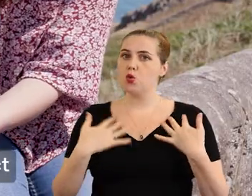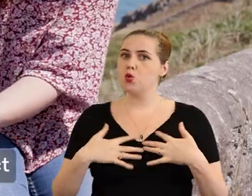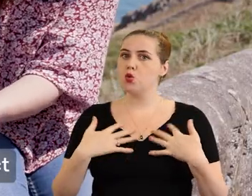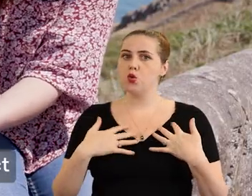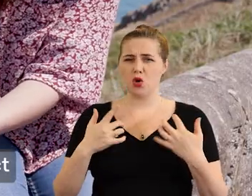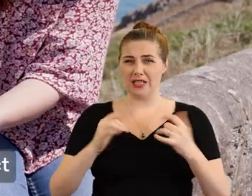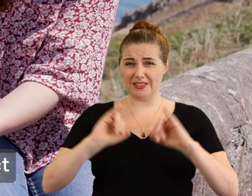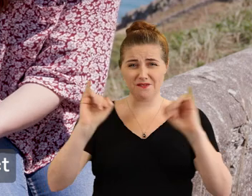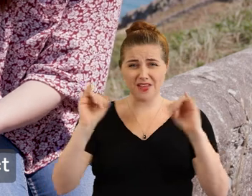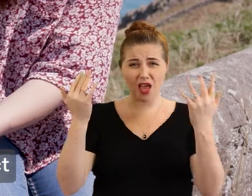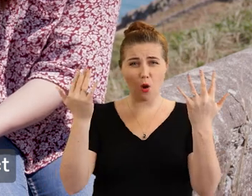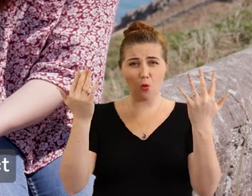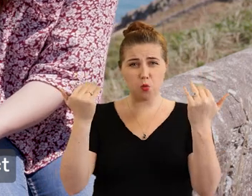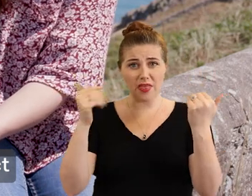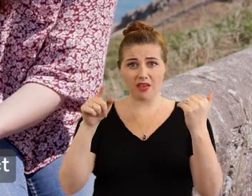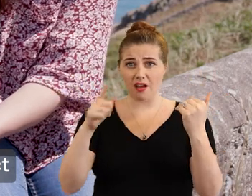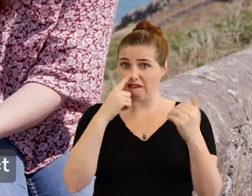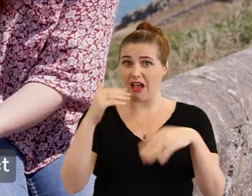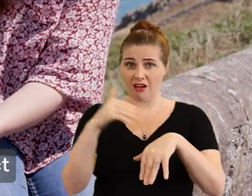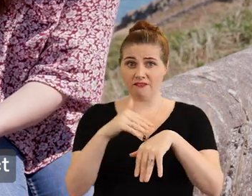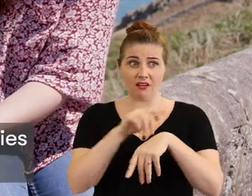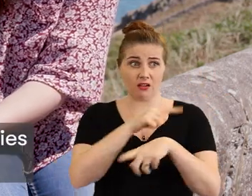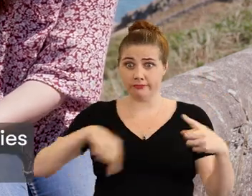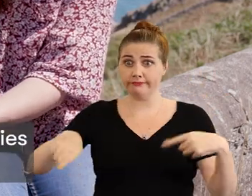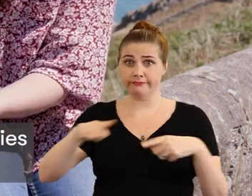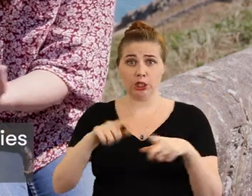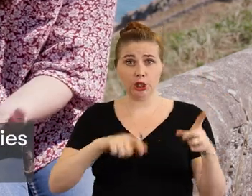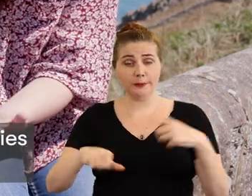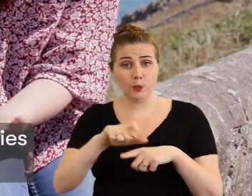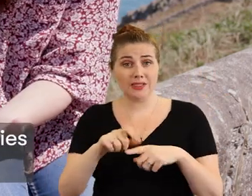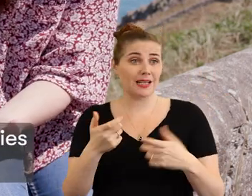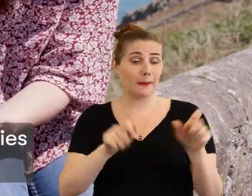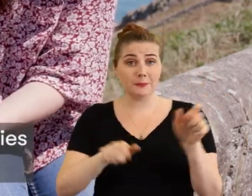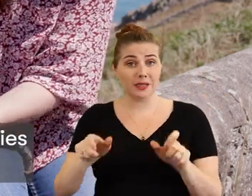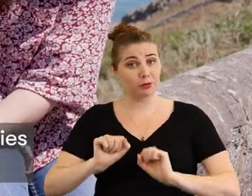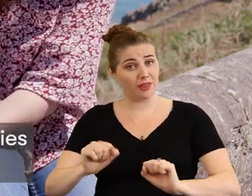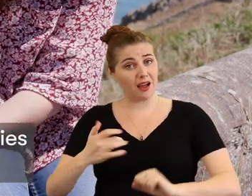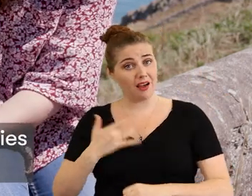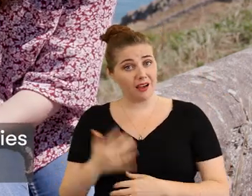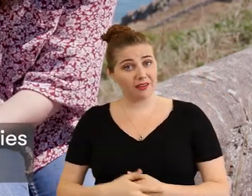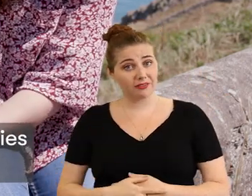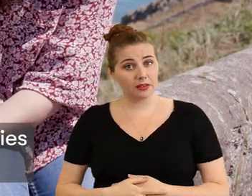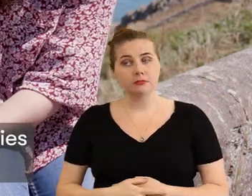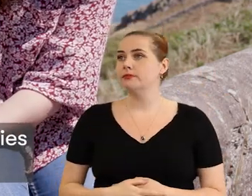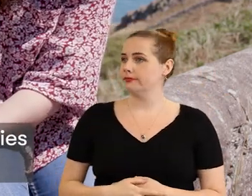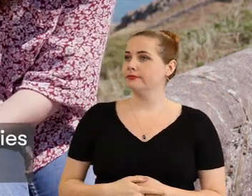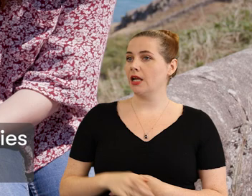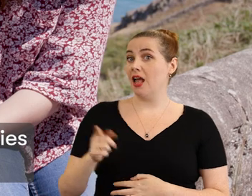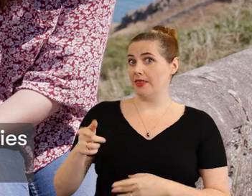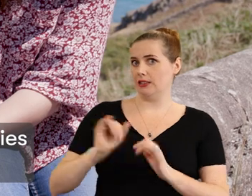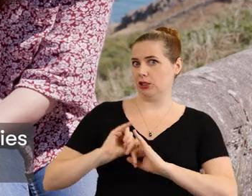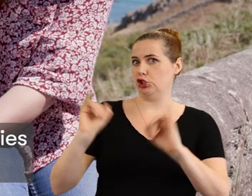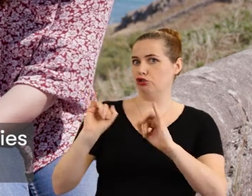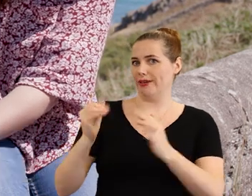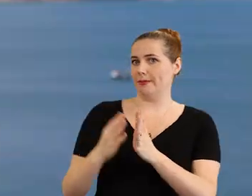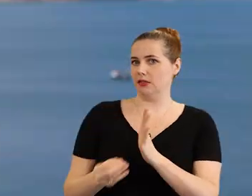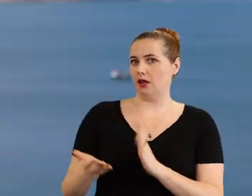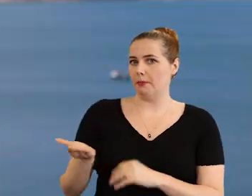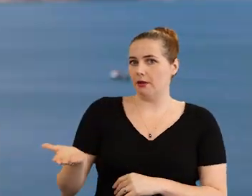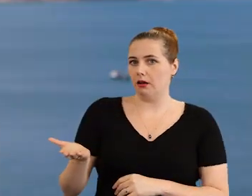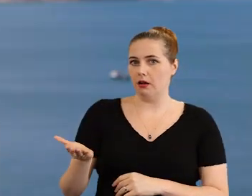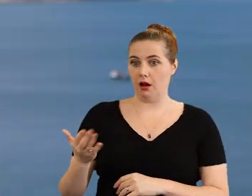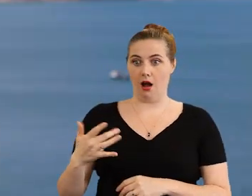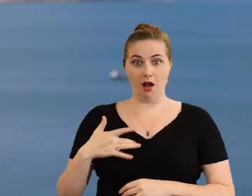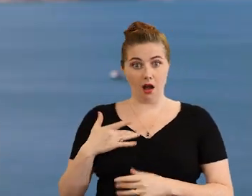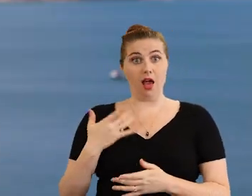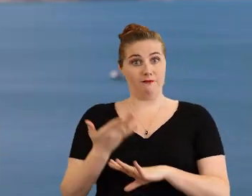Now, that clip really does show the impact that severe weather can have on communities and people. Yes,